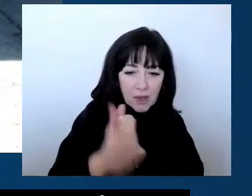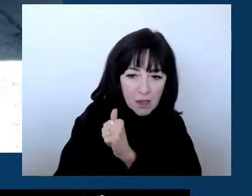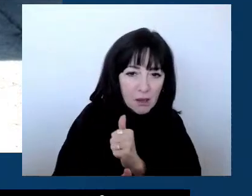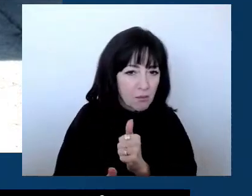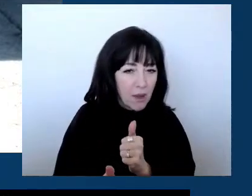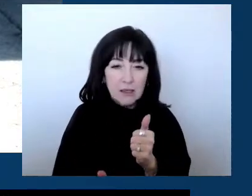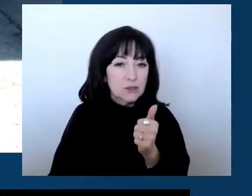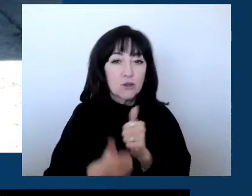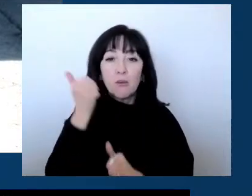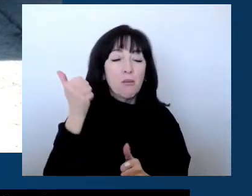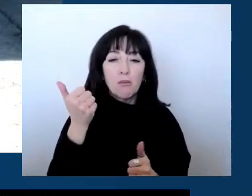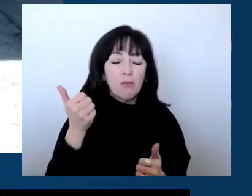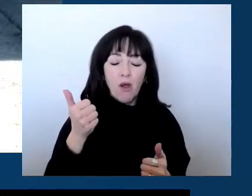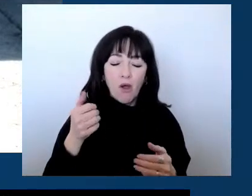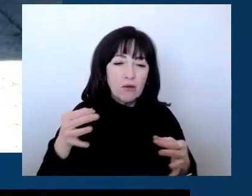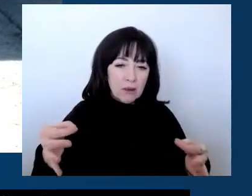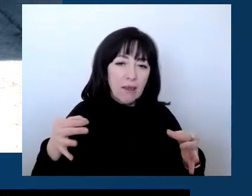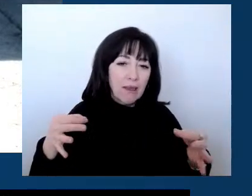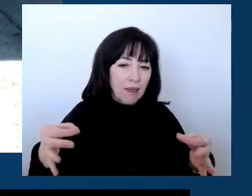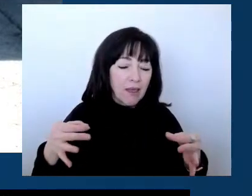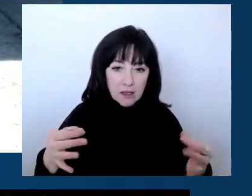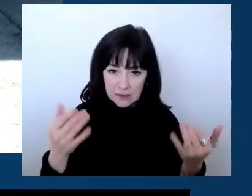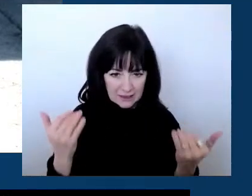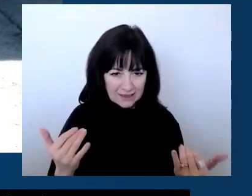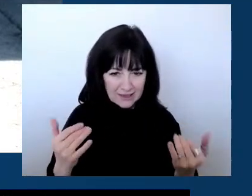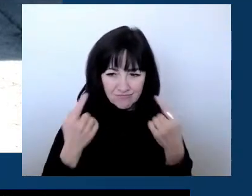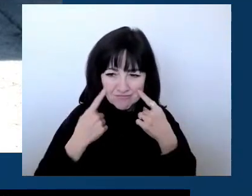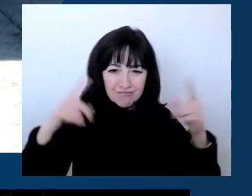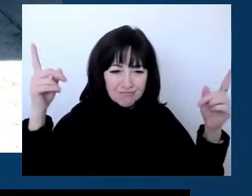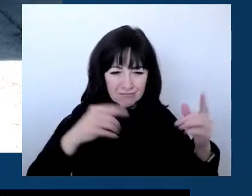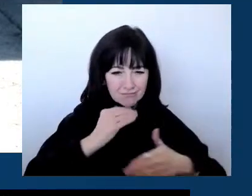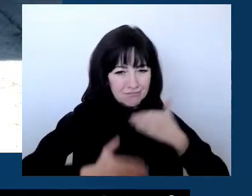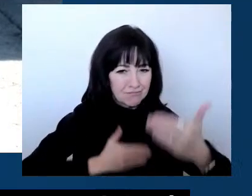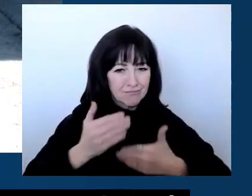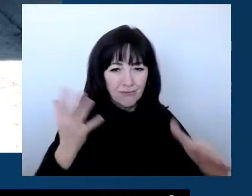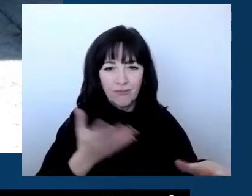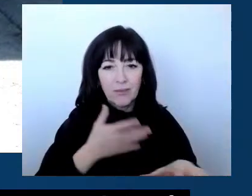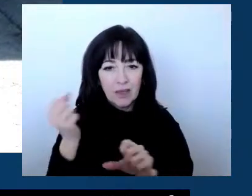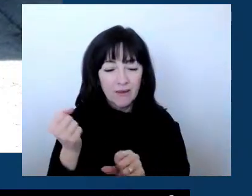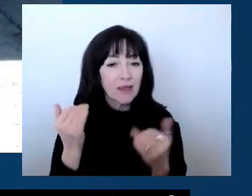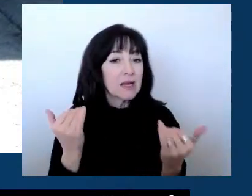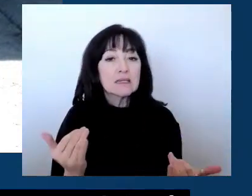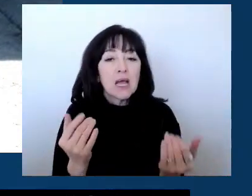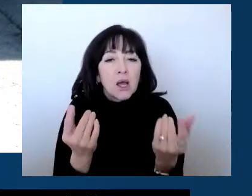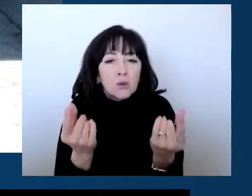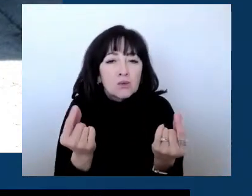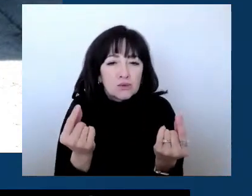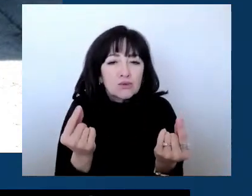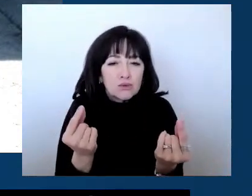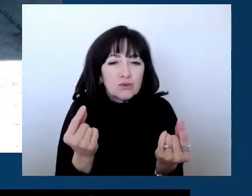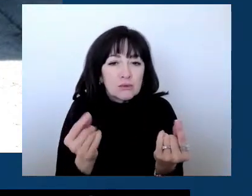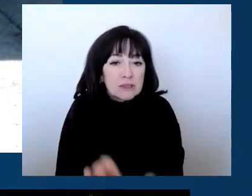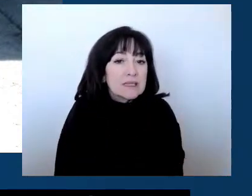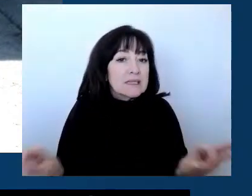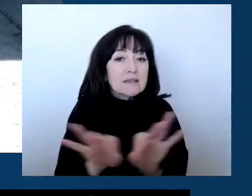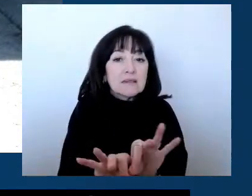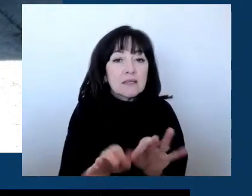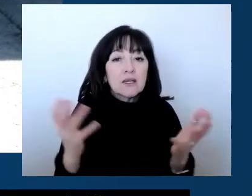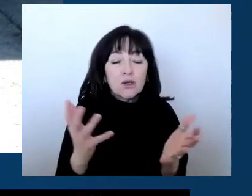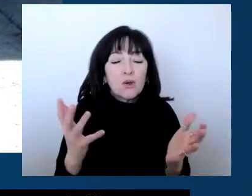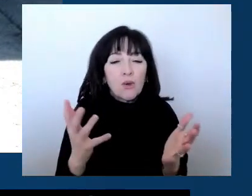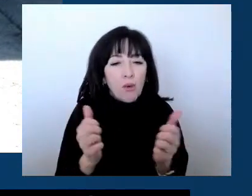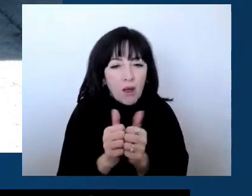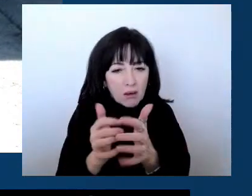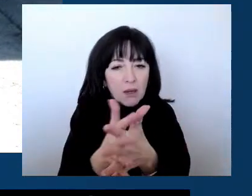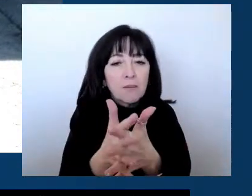that. The key part now is what do we do about it? And the key is we implement it. We